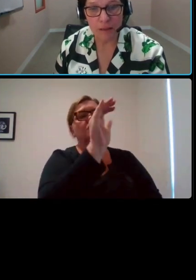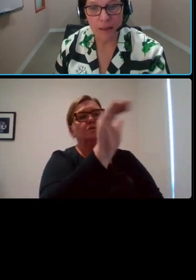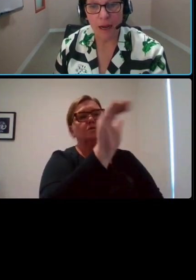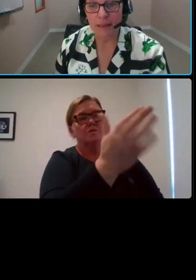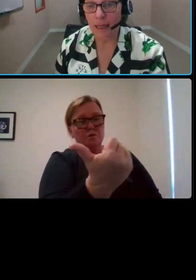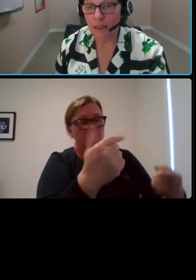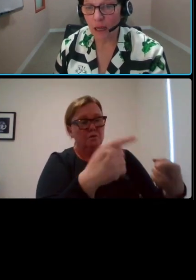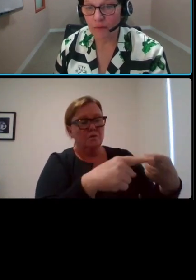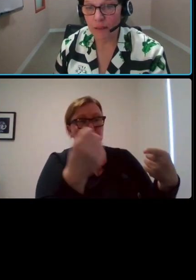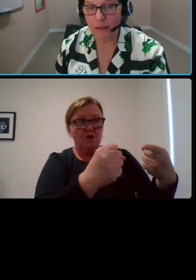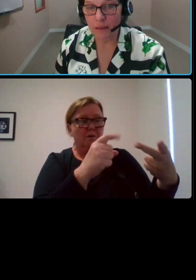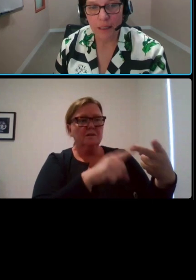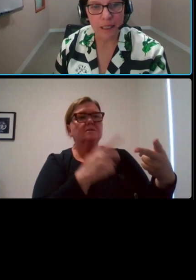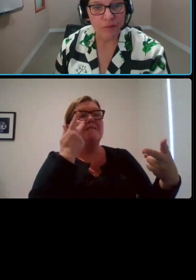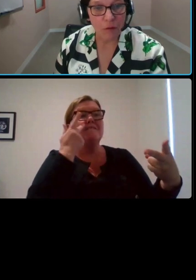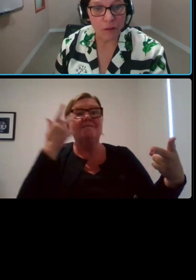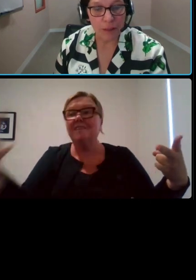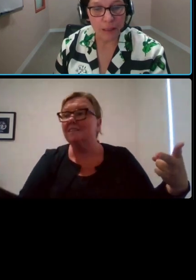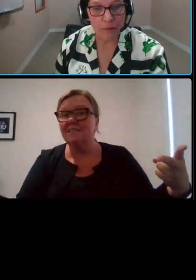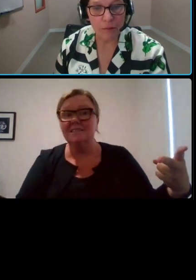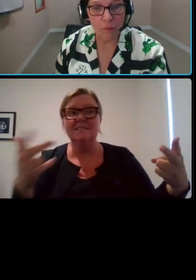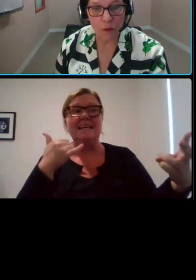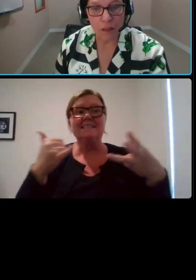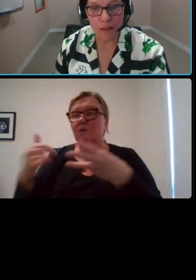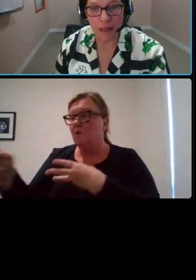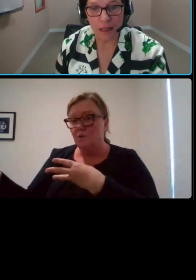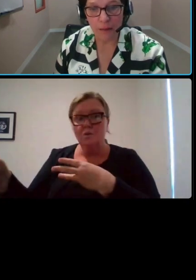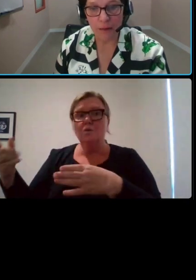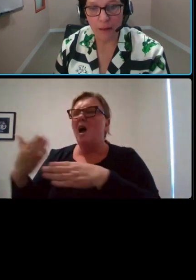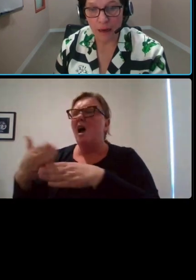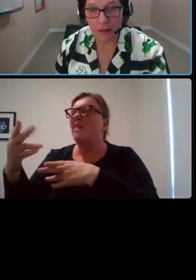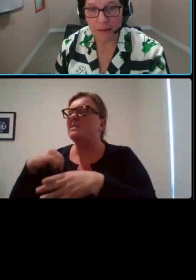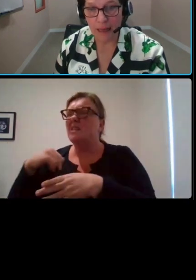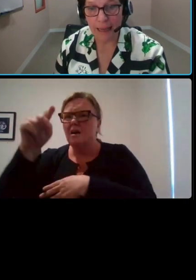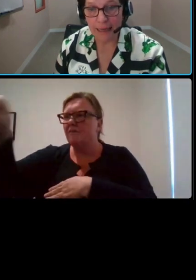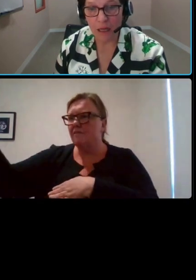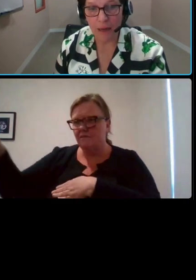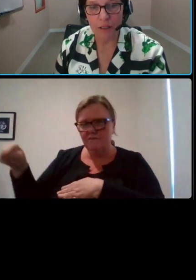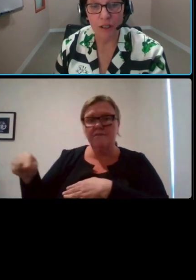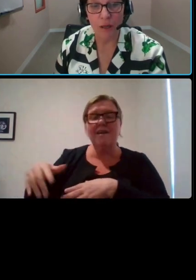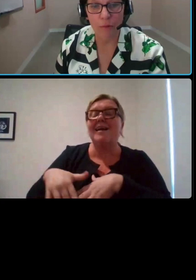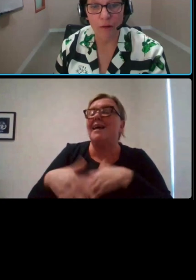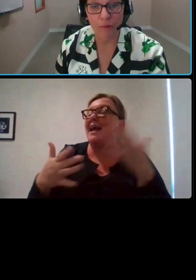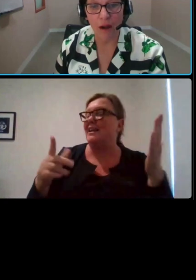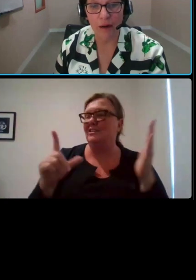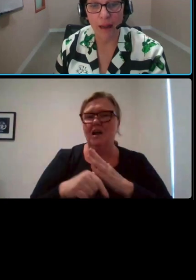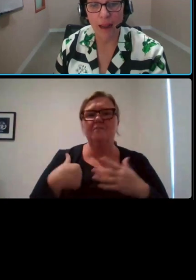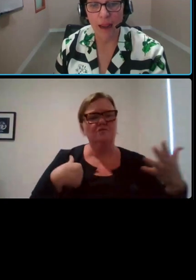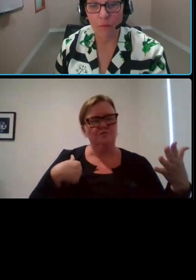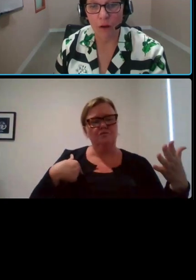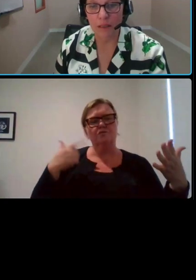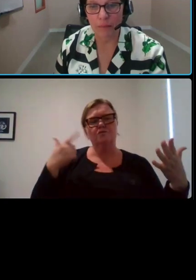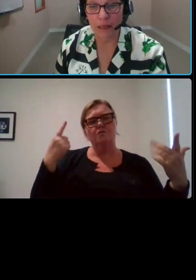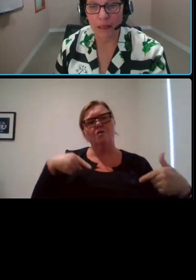information, undertake site visits, interview older people, workers and other and others at any time to determine whether a